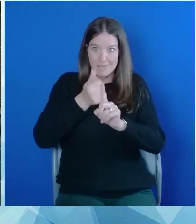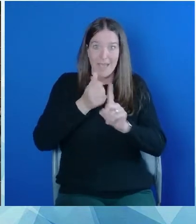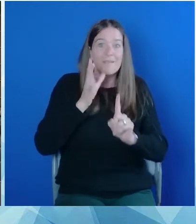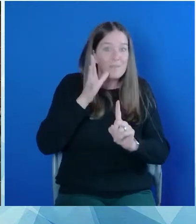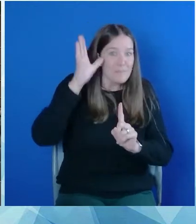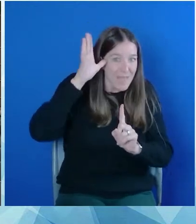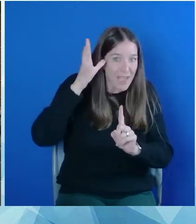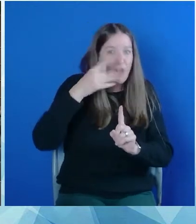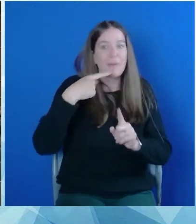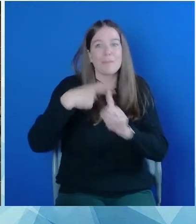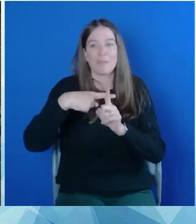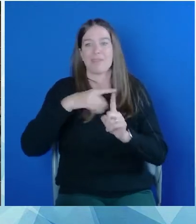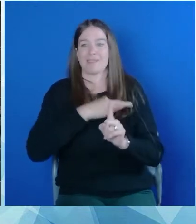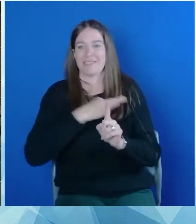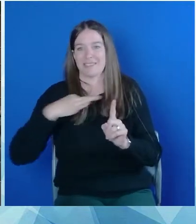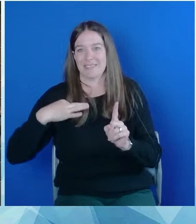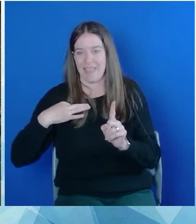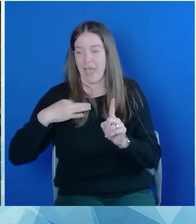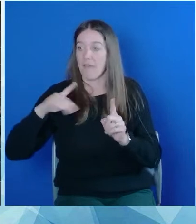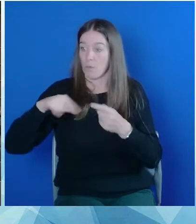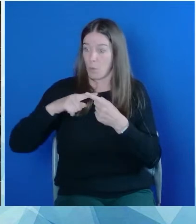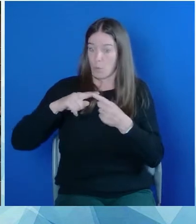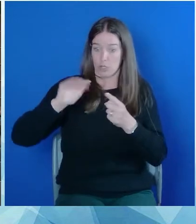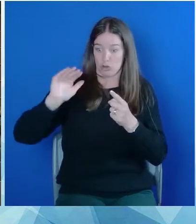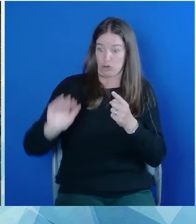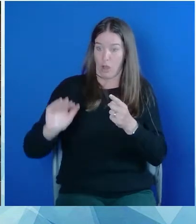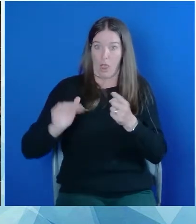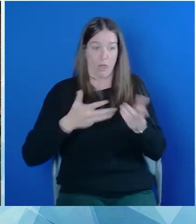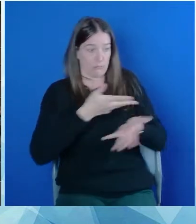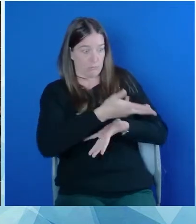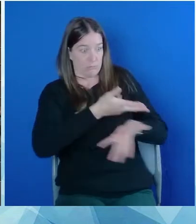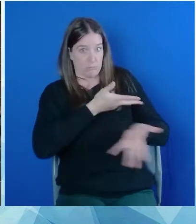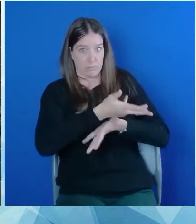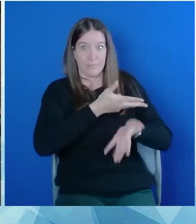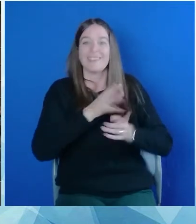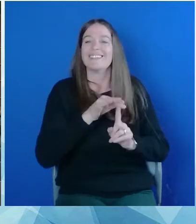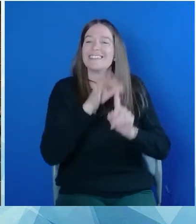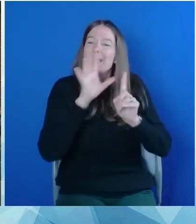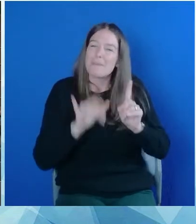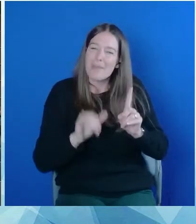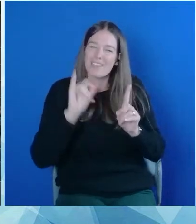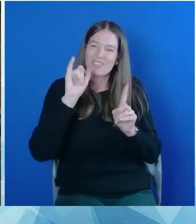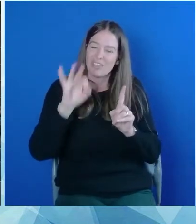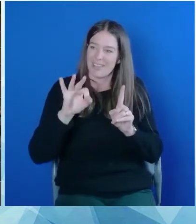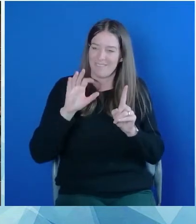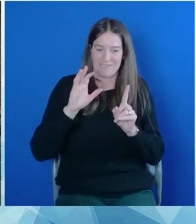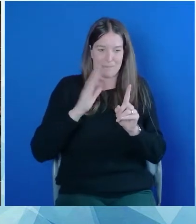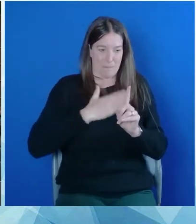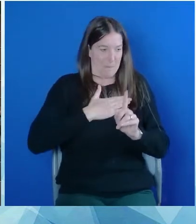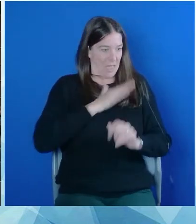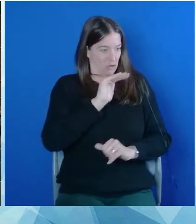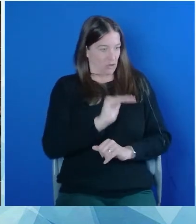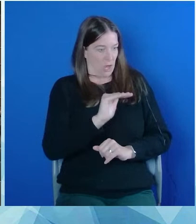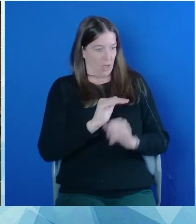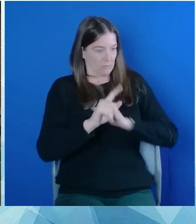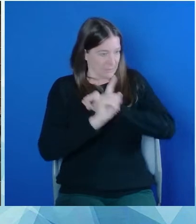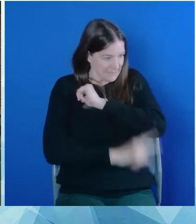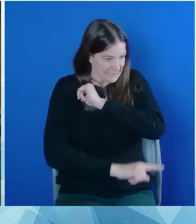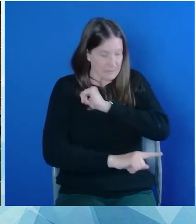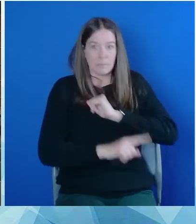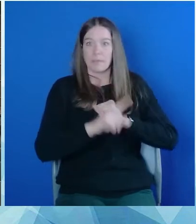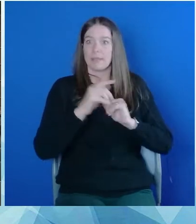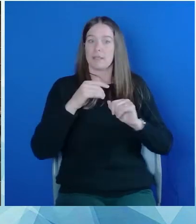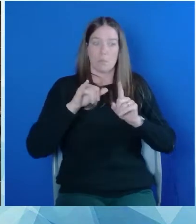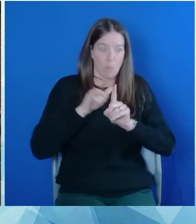when their child is interacting with other students, especially if their own child is disciplined or has been reported as a bully. There needs to be